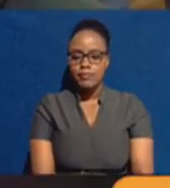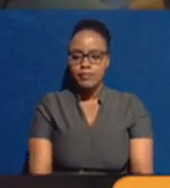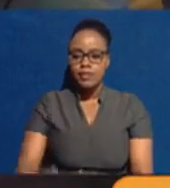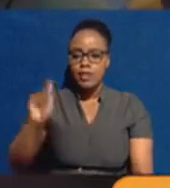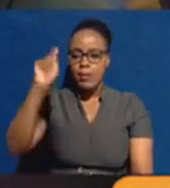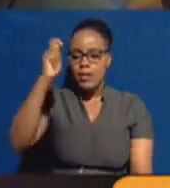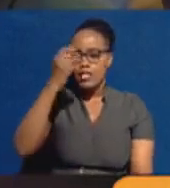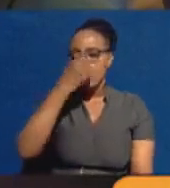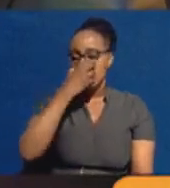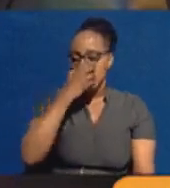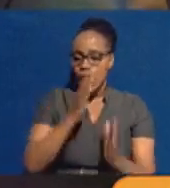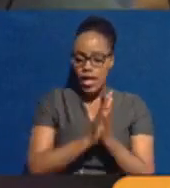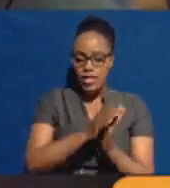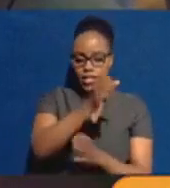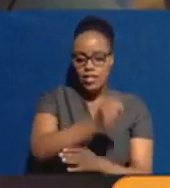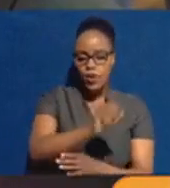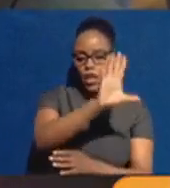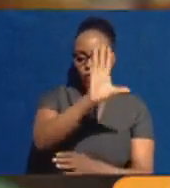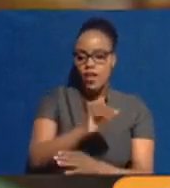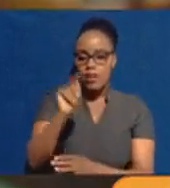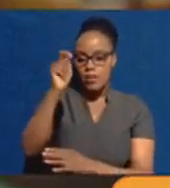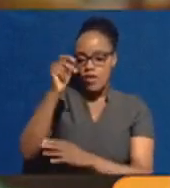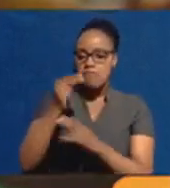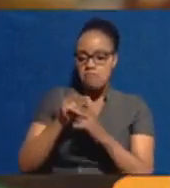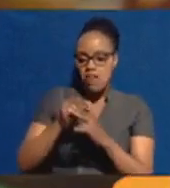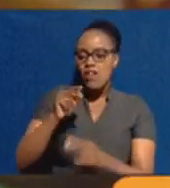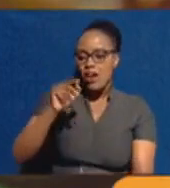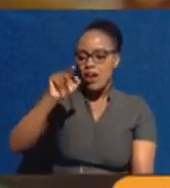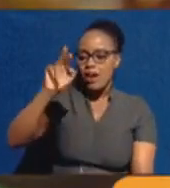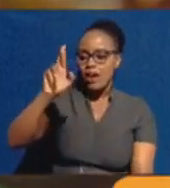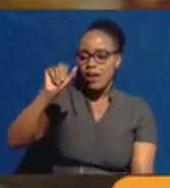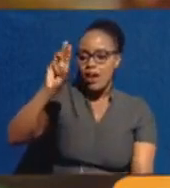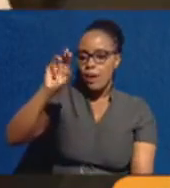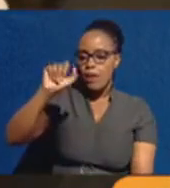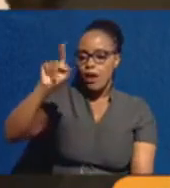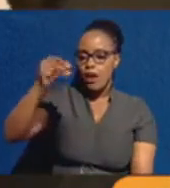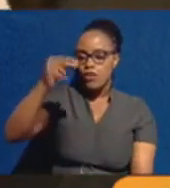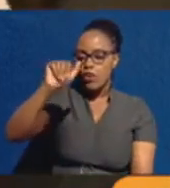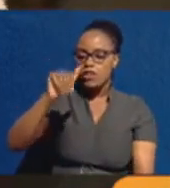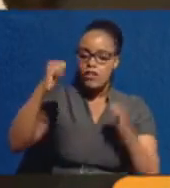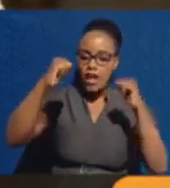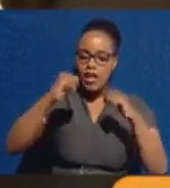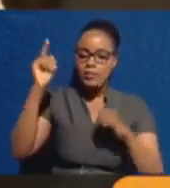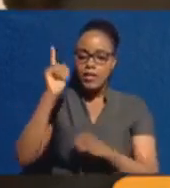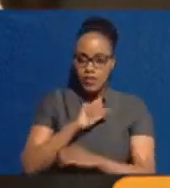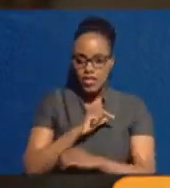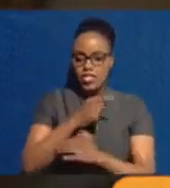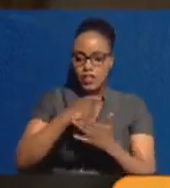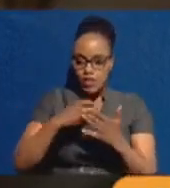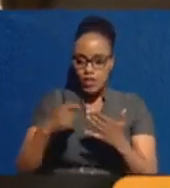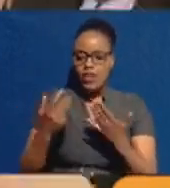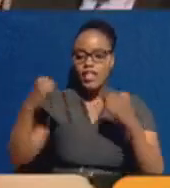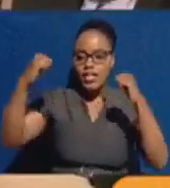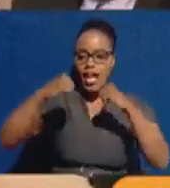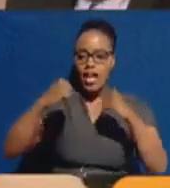President William Ruto and his South African counterpart Cyril Ramaphosa witnessed the signing of three memorandums of understanding and cooperation